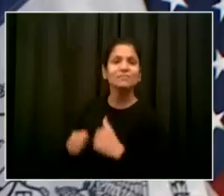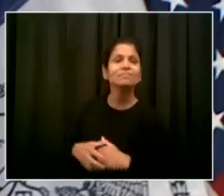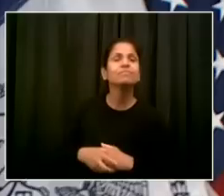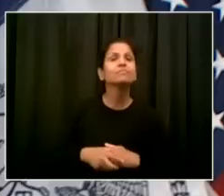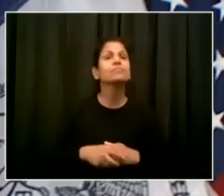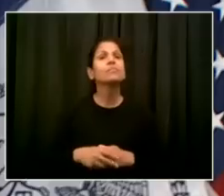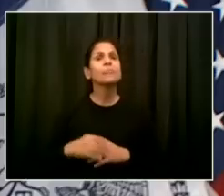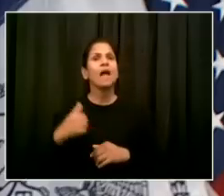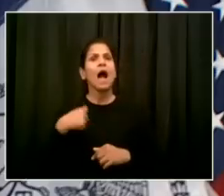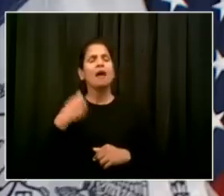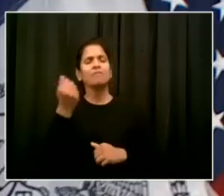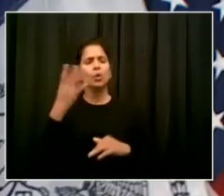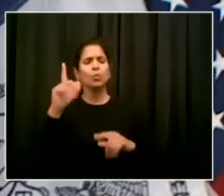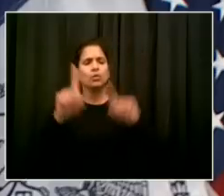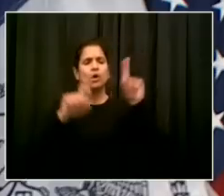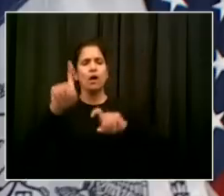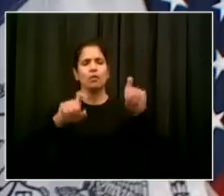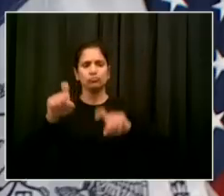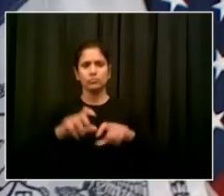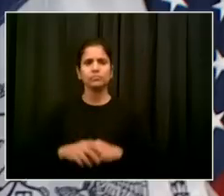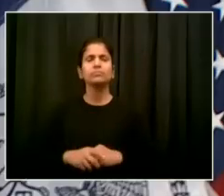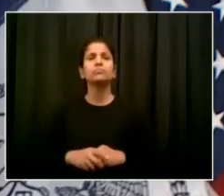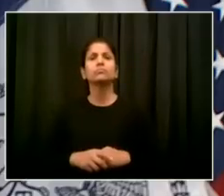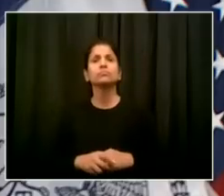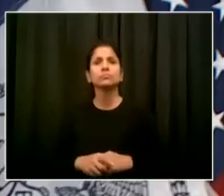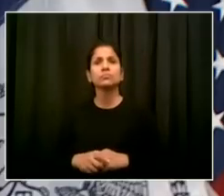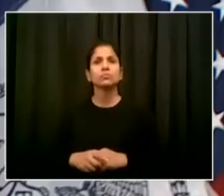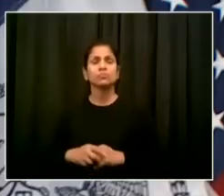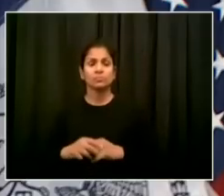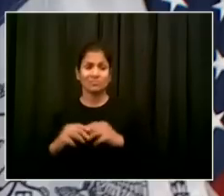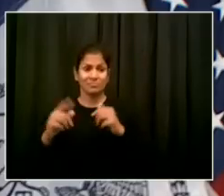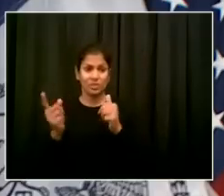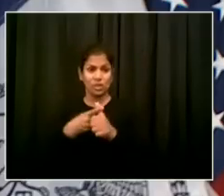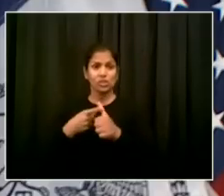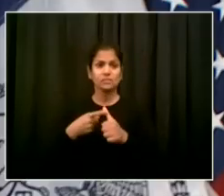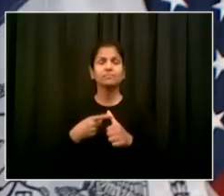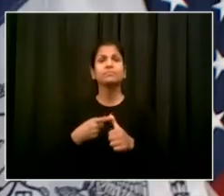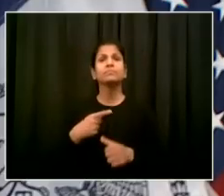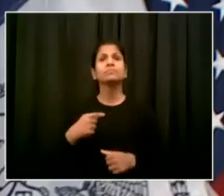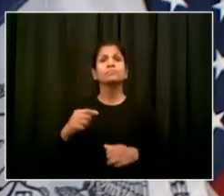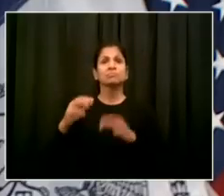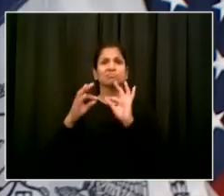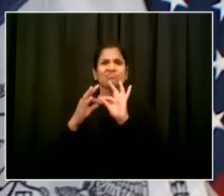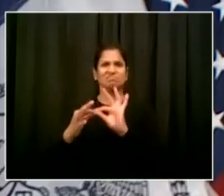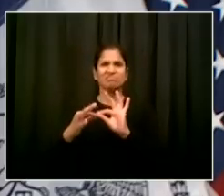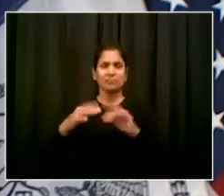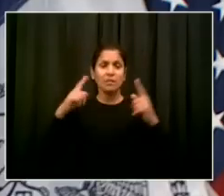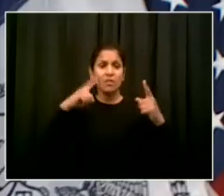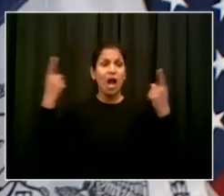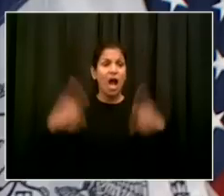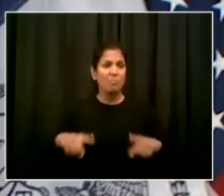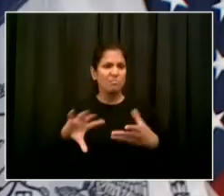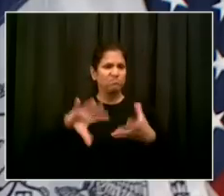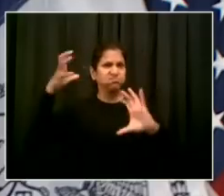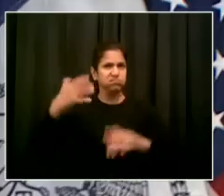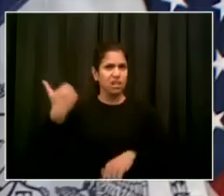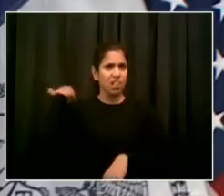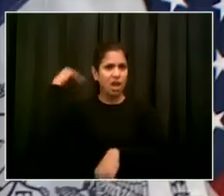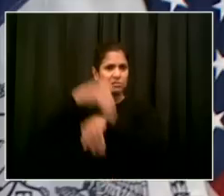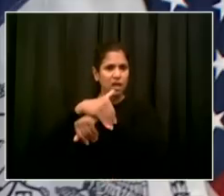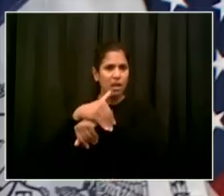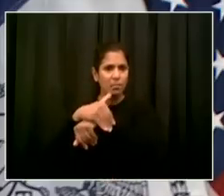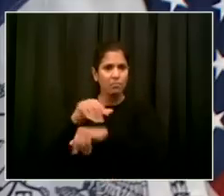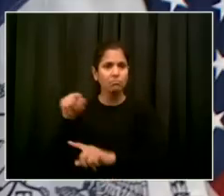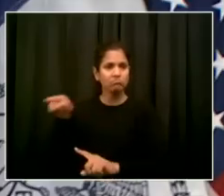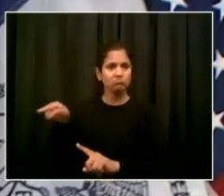The first one has to do, again, with the situation we saw last night in Borough Park over the last couple of